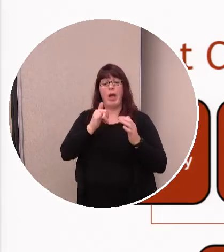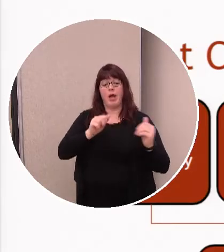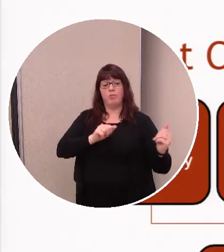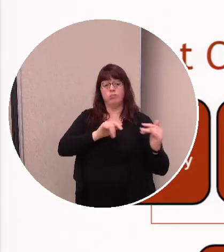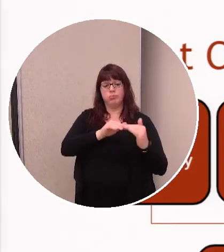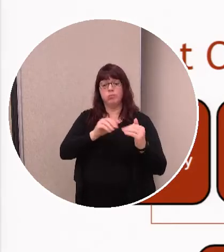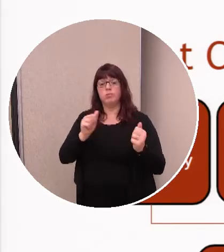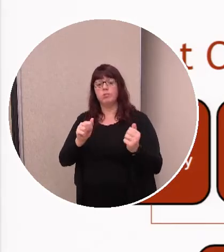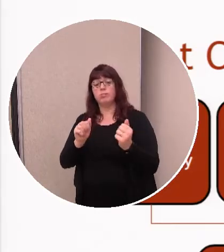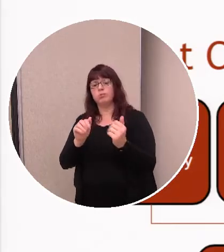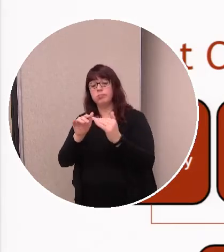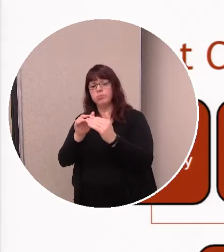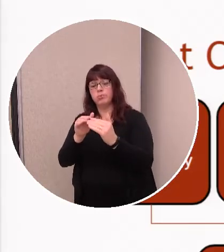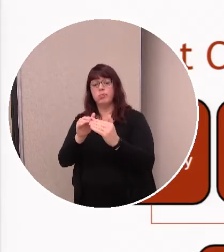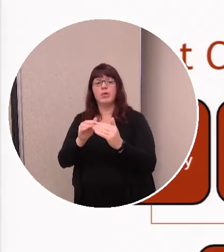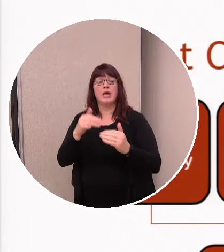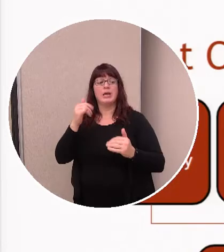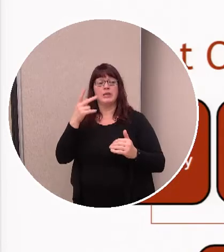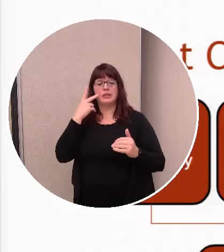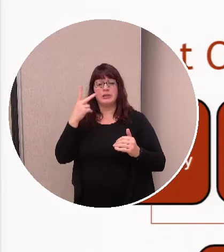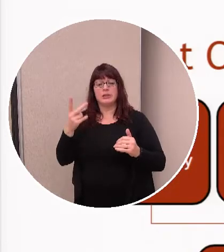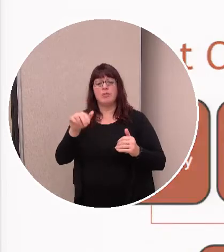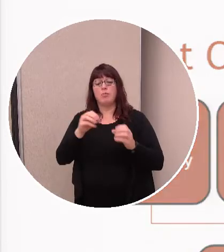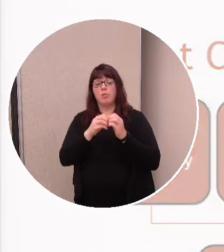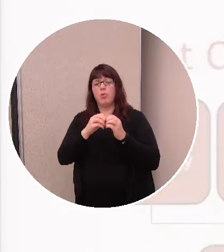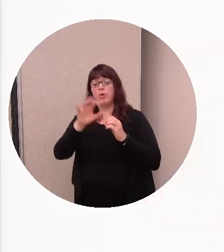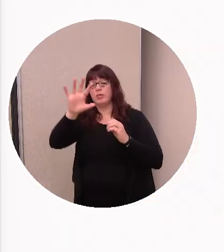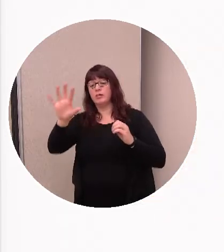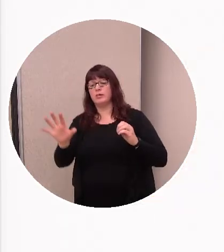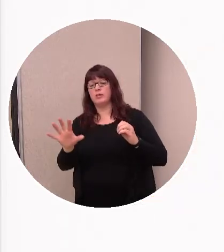together and the grade levels as well.